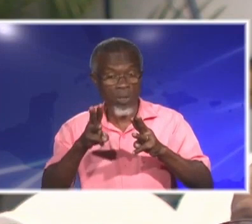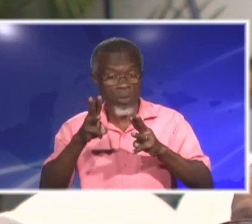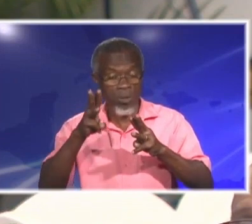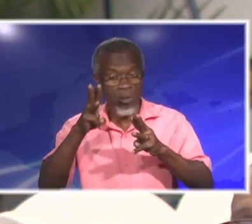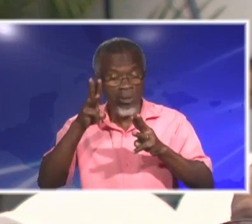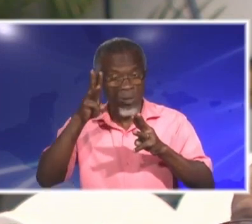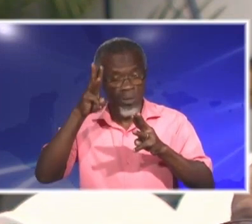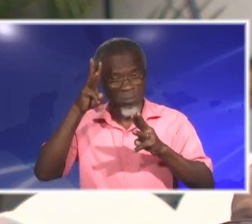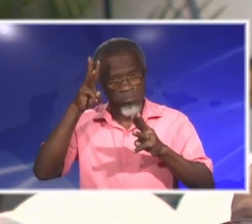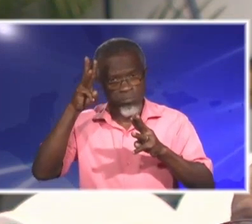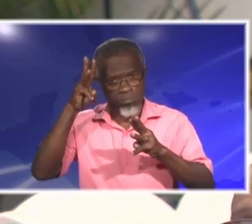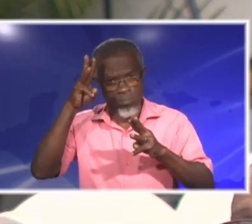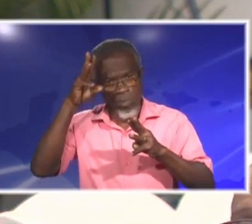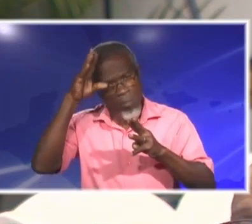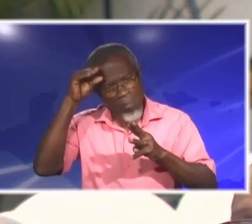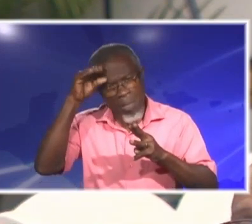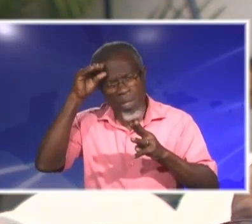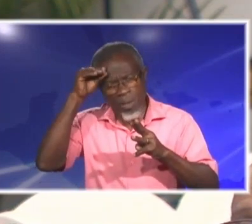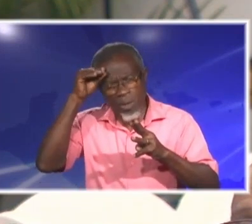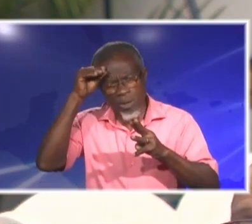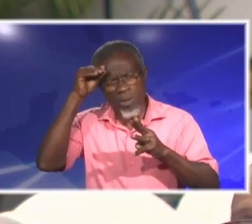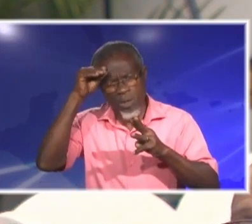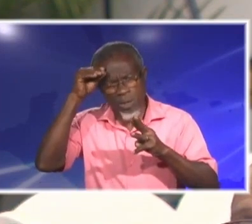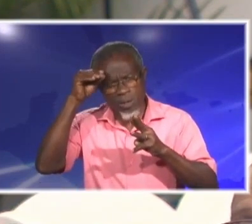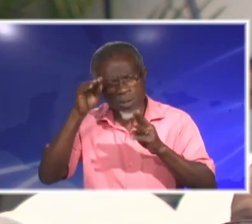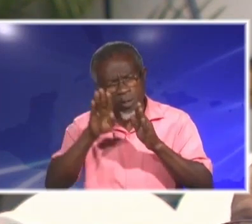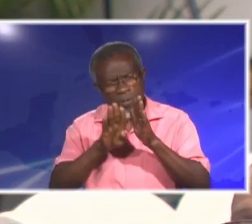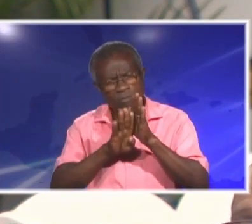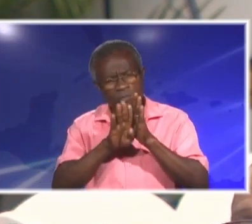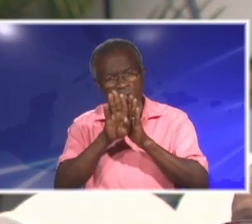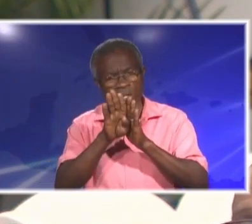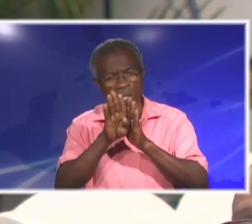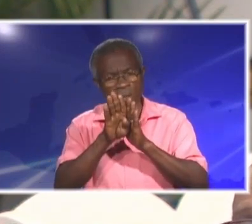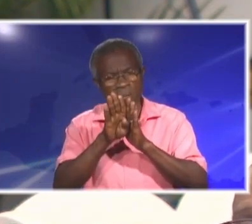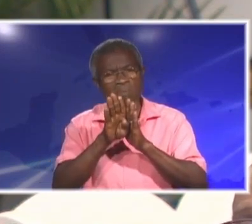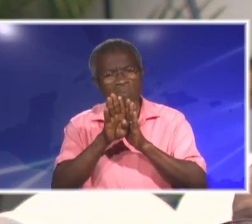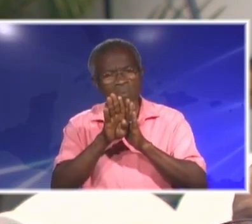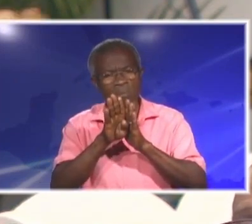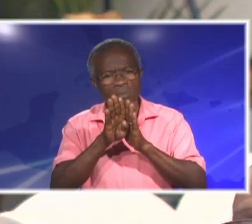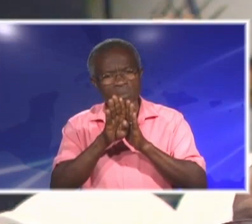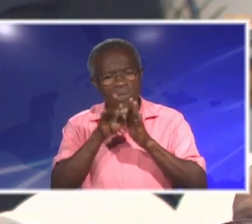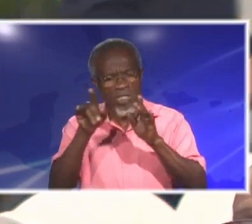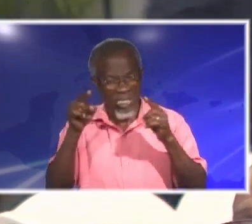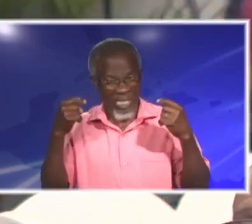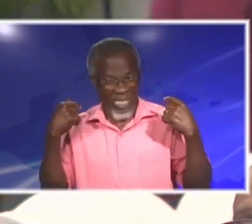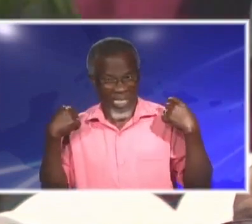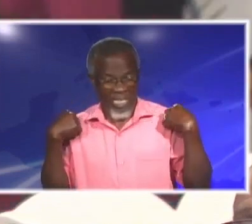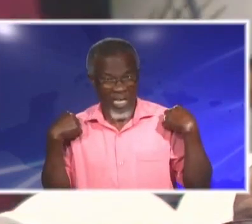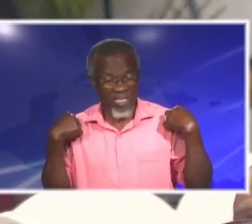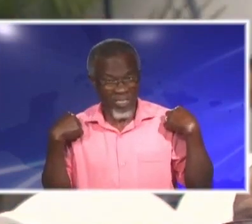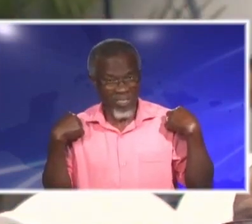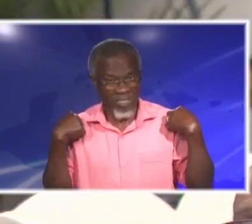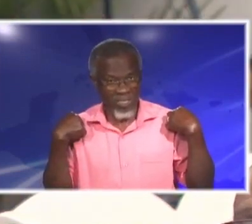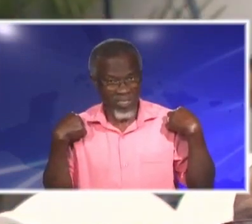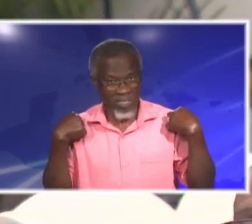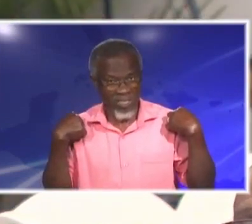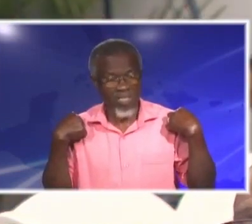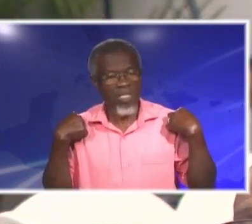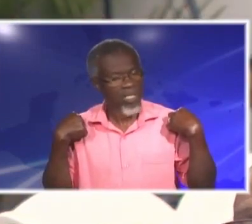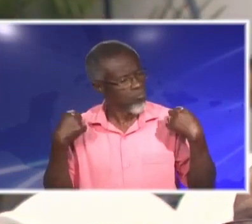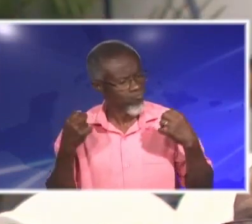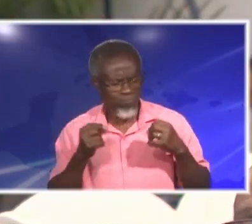is constructed in the gang communities is much different from how we see it from the